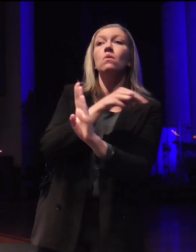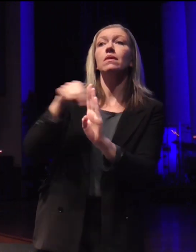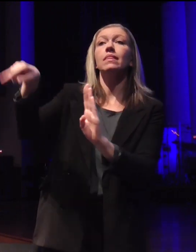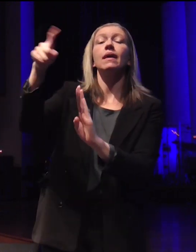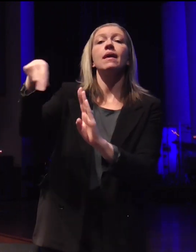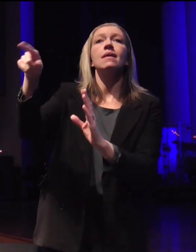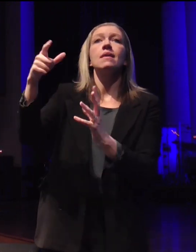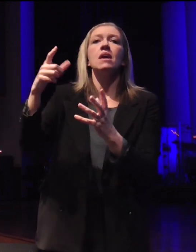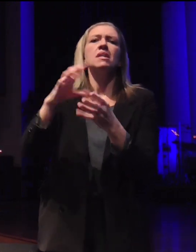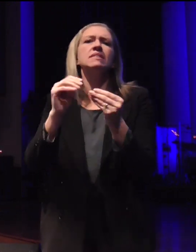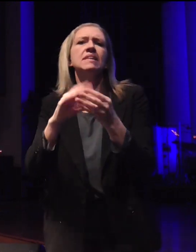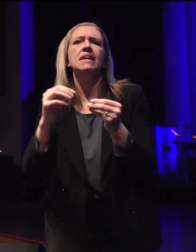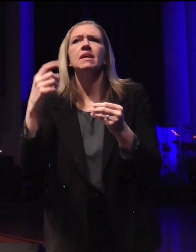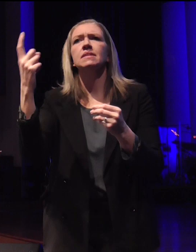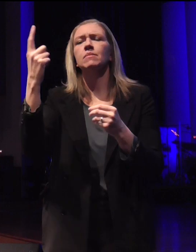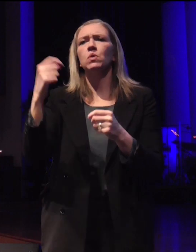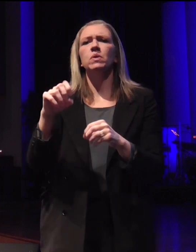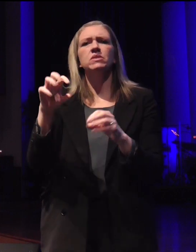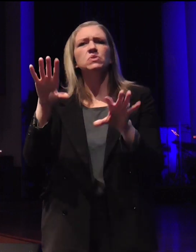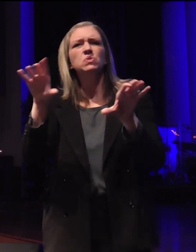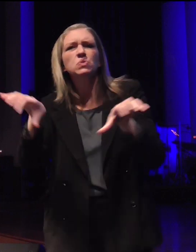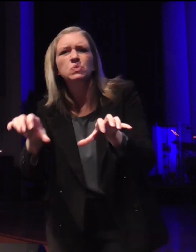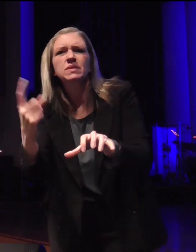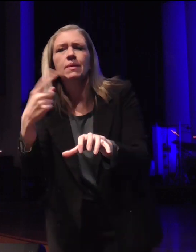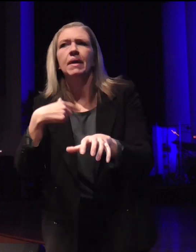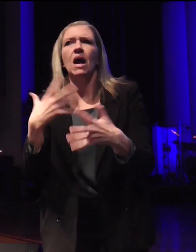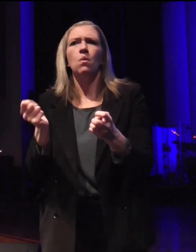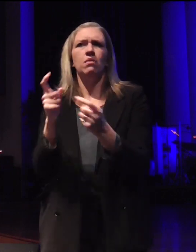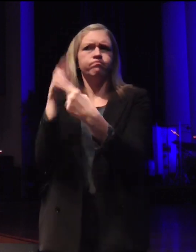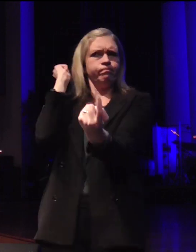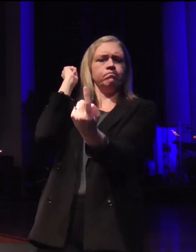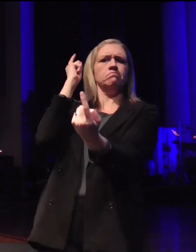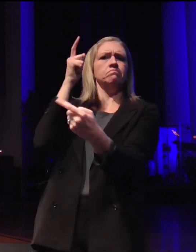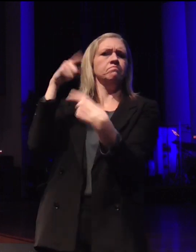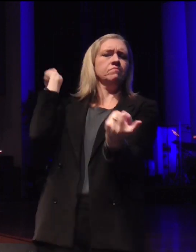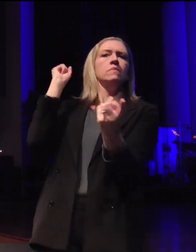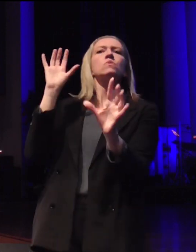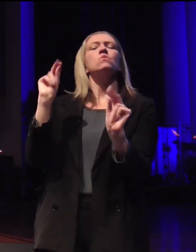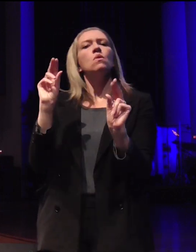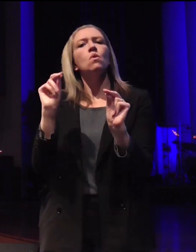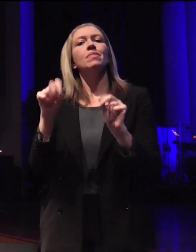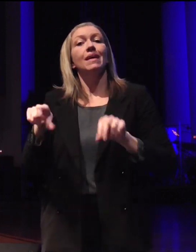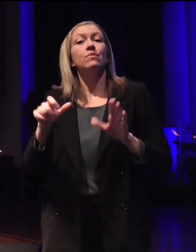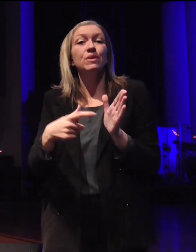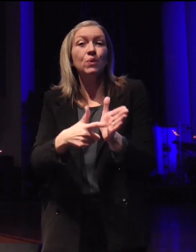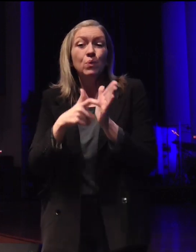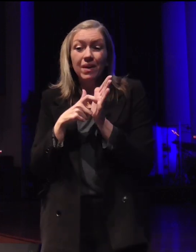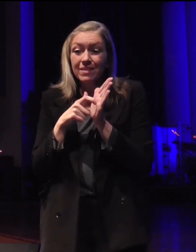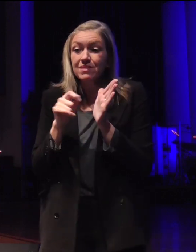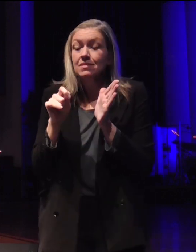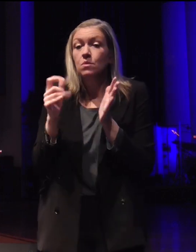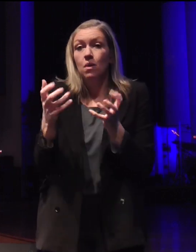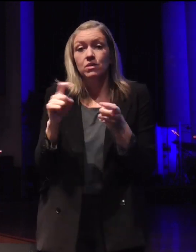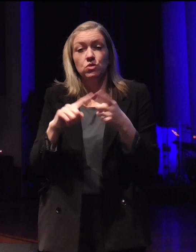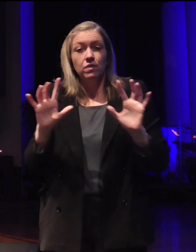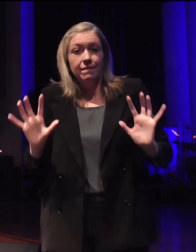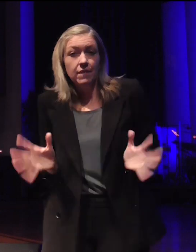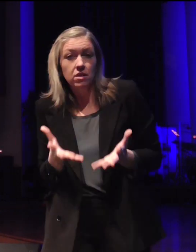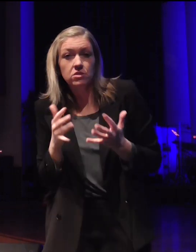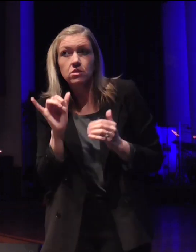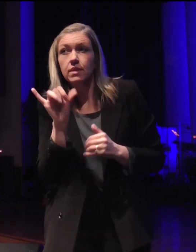doing something that we vehemently want to disagree with. And so it requires, if we want to foster ourselves in this,